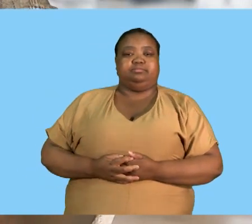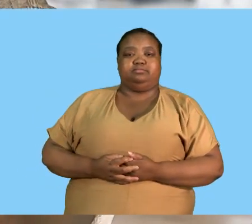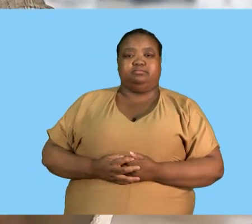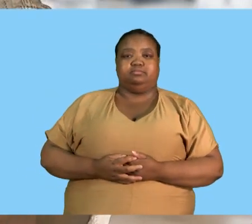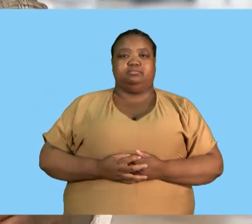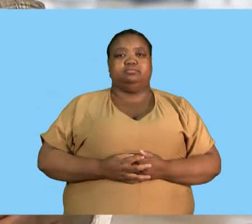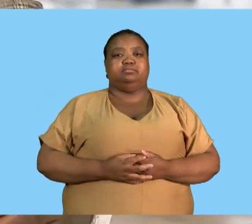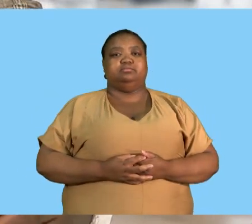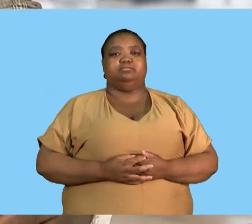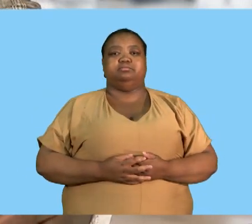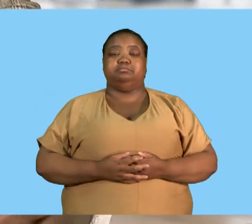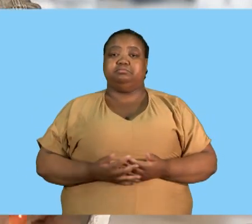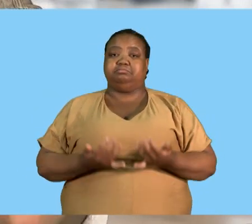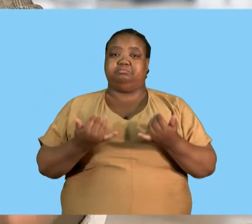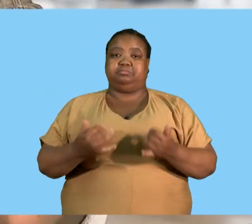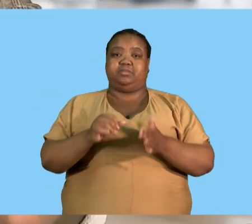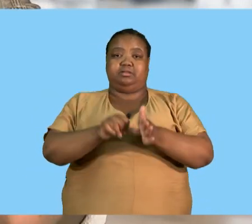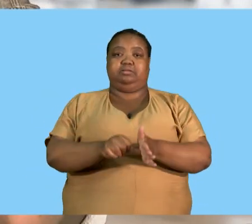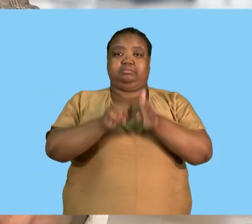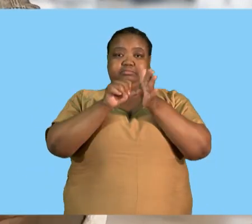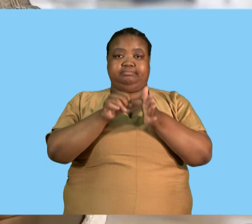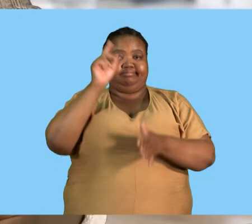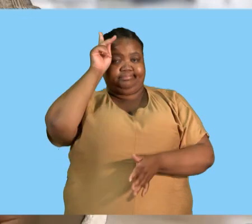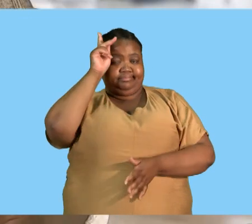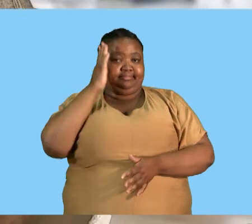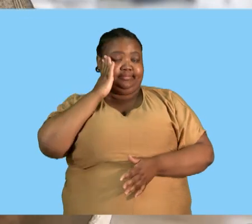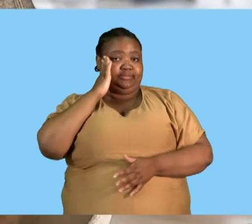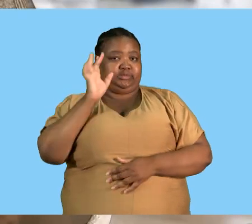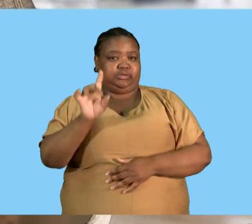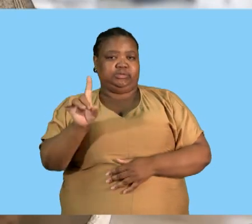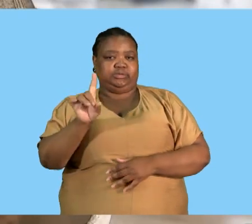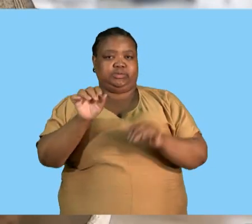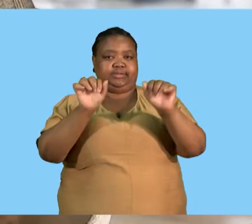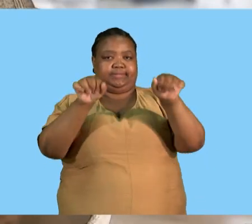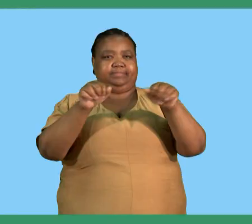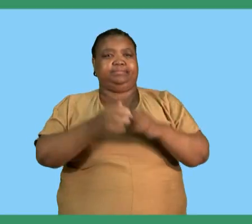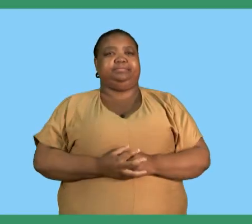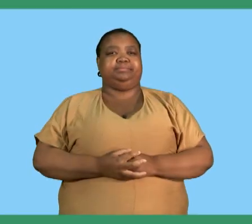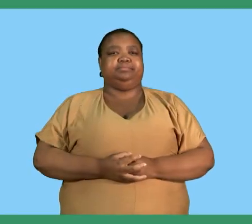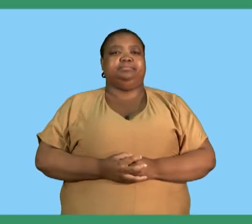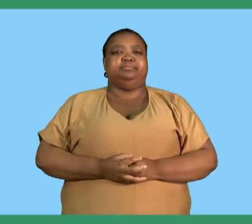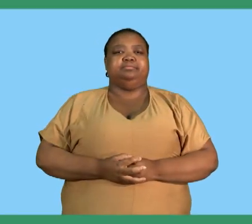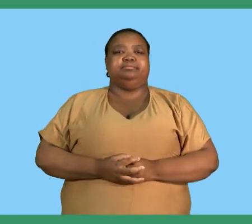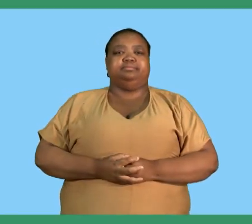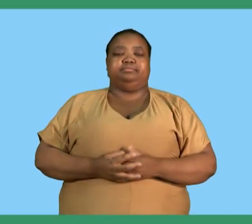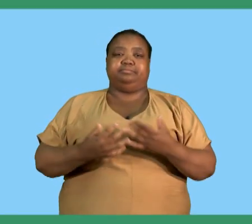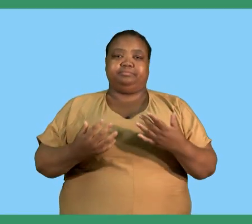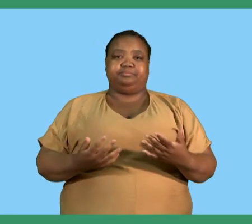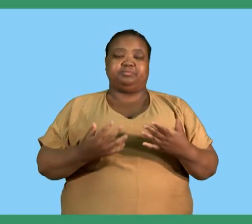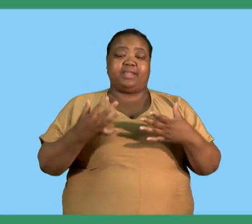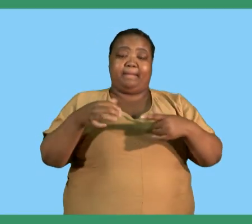Right, so our pre-knowledge, this is what you should know. You should know the following definitions. Right,